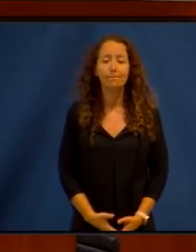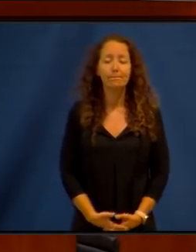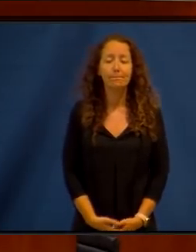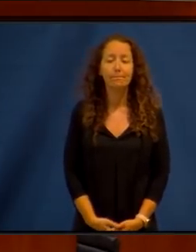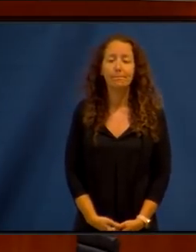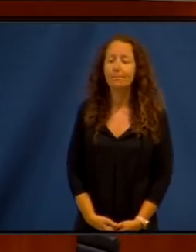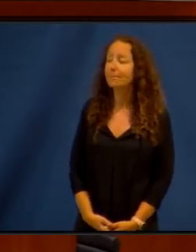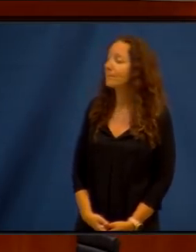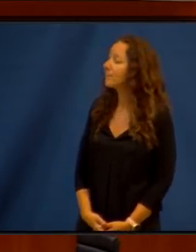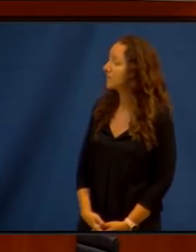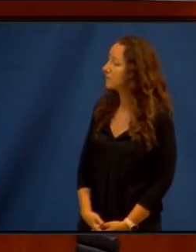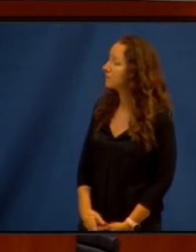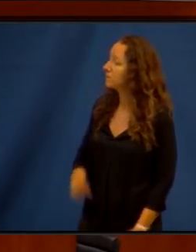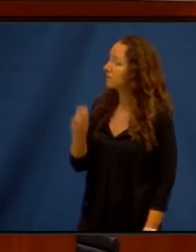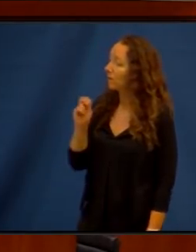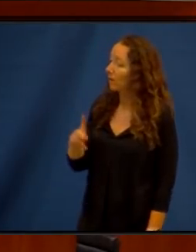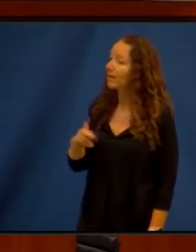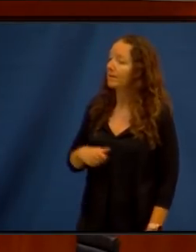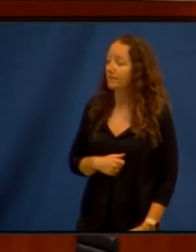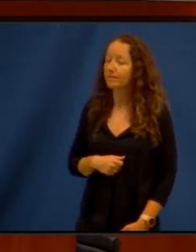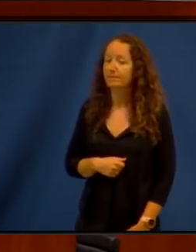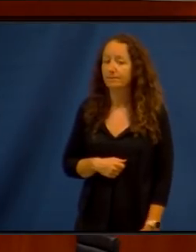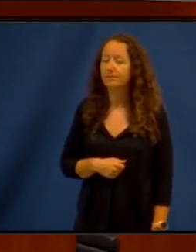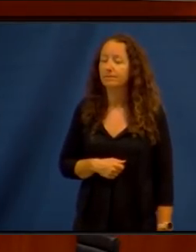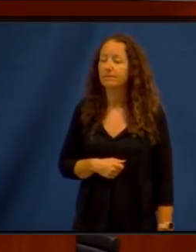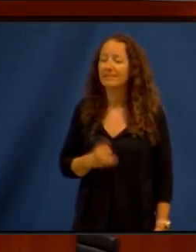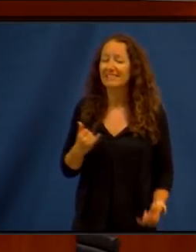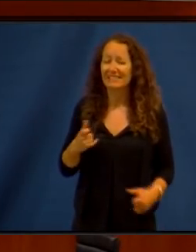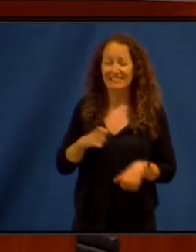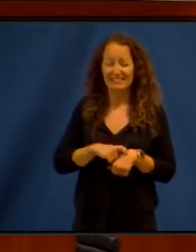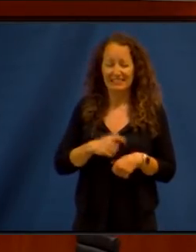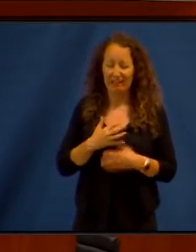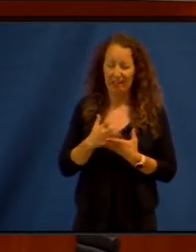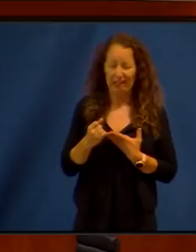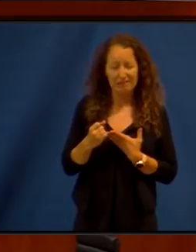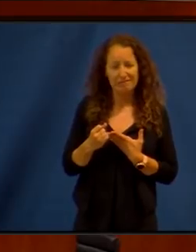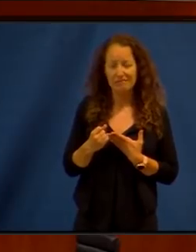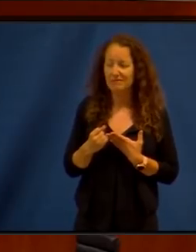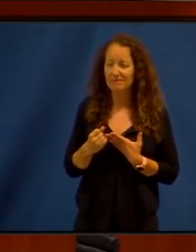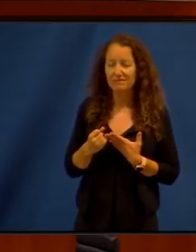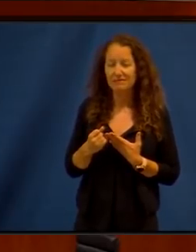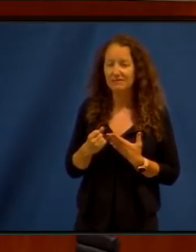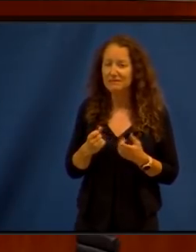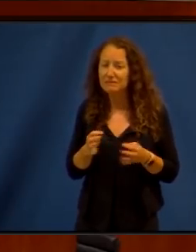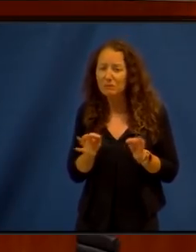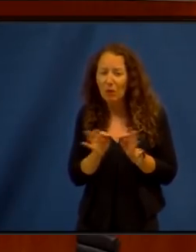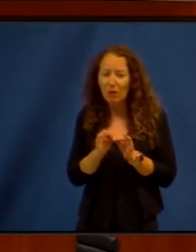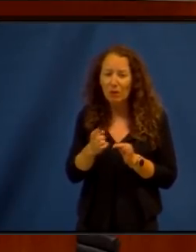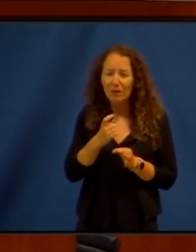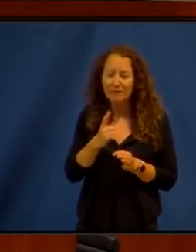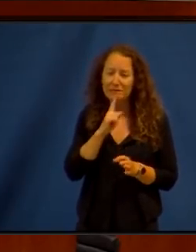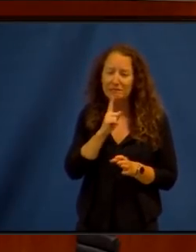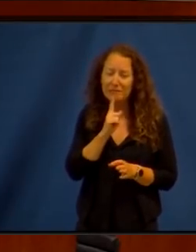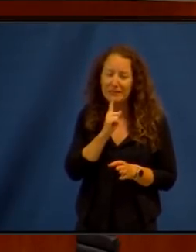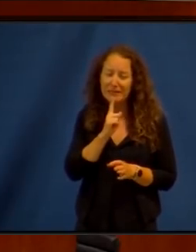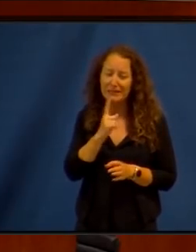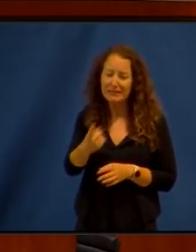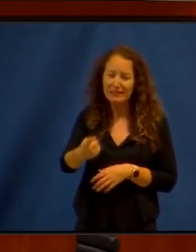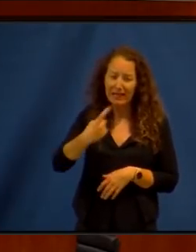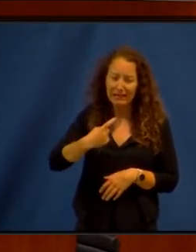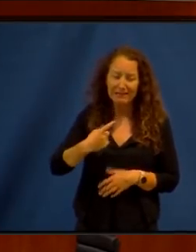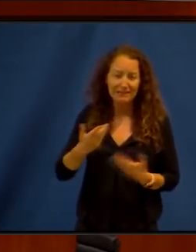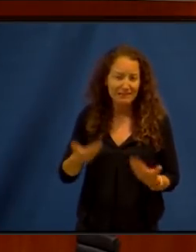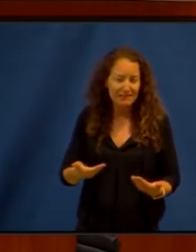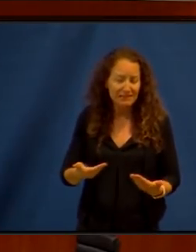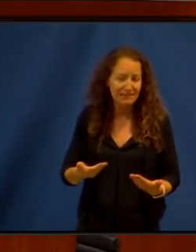Okay, thank you. Mm-hmm. All right, we kind of need to wrap things up unless someone has a pressing question that they really want to have answered.